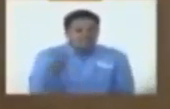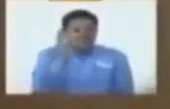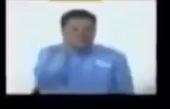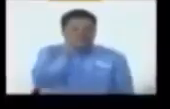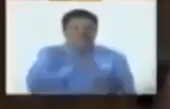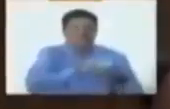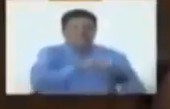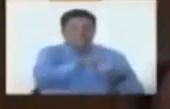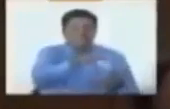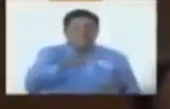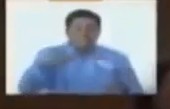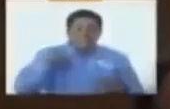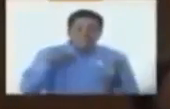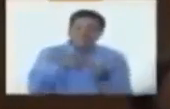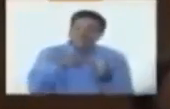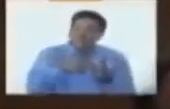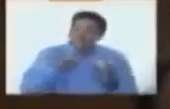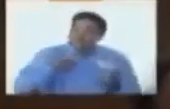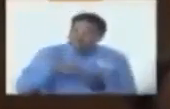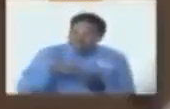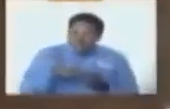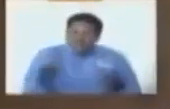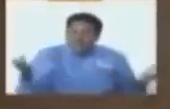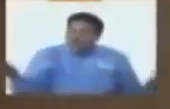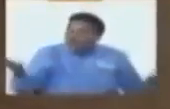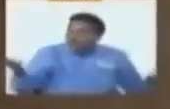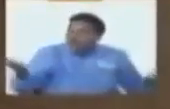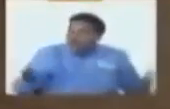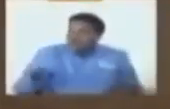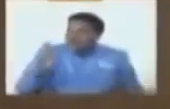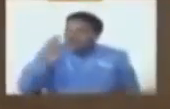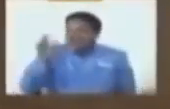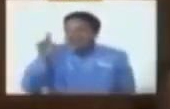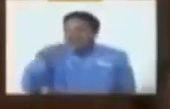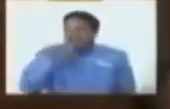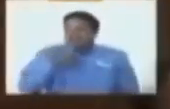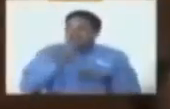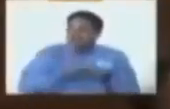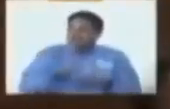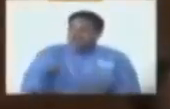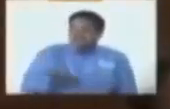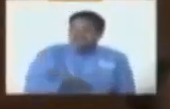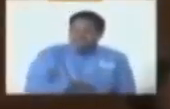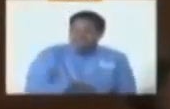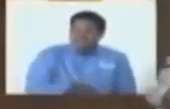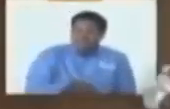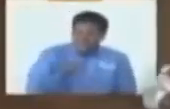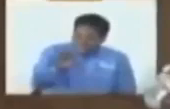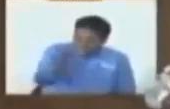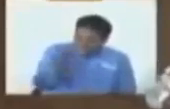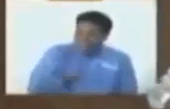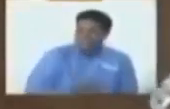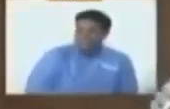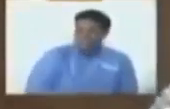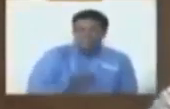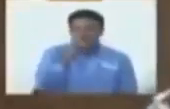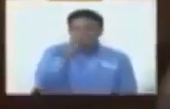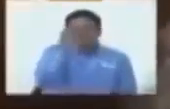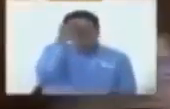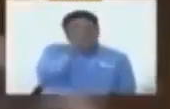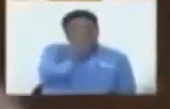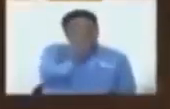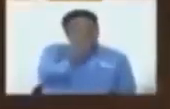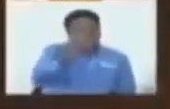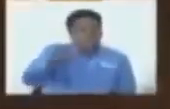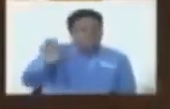feet. And if the minister. I'm on my feet. And what? You did not ask me to yield. Miss Hanna. Yield. No, I shouldn't tell what to do. Take your